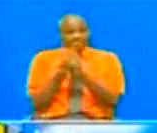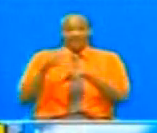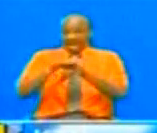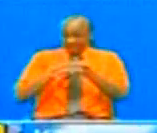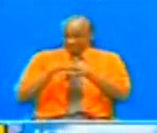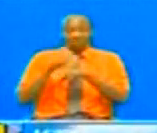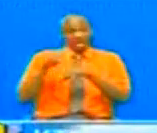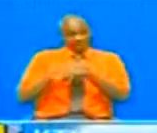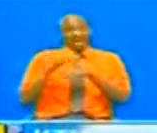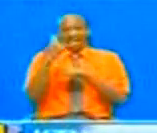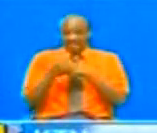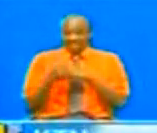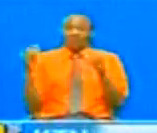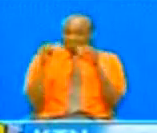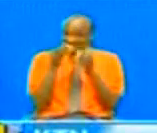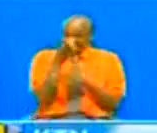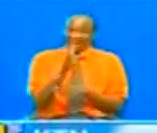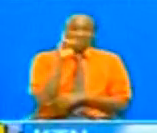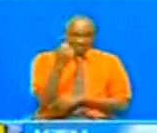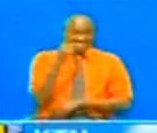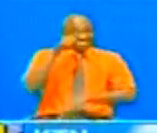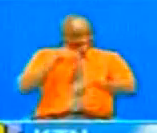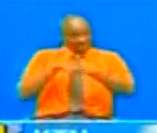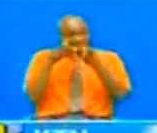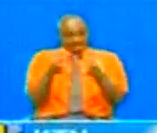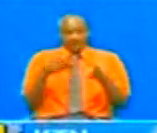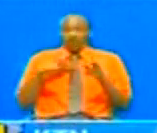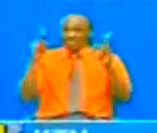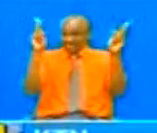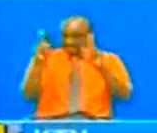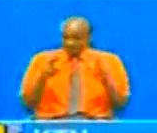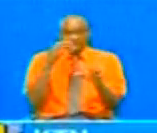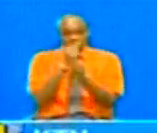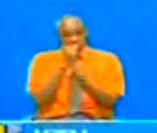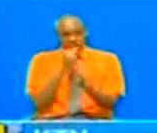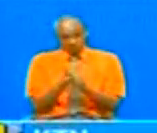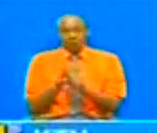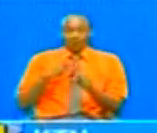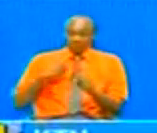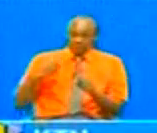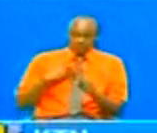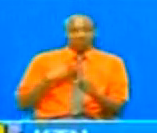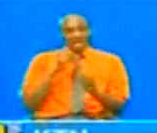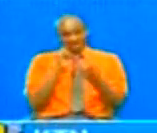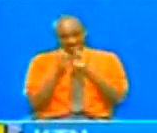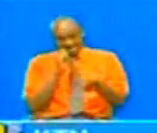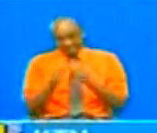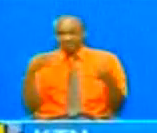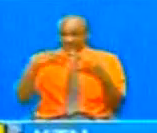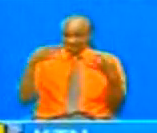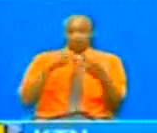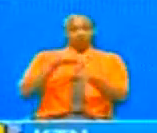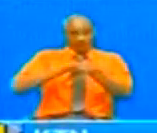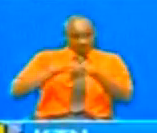Kenya, have converged in Nairobi for the first edition of the International Association of Athletics Federation Seminar for Africa, as they